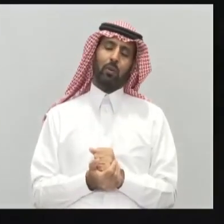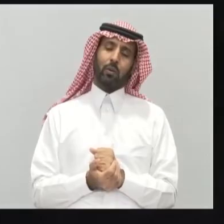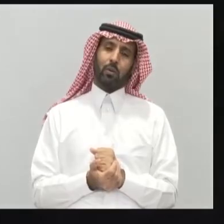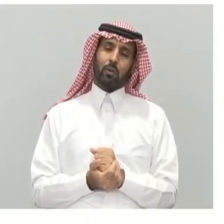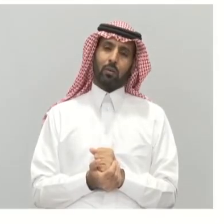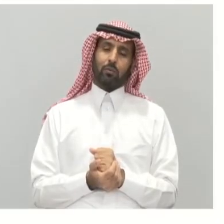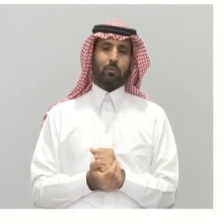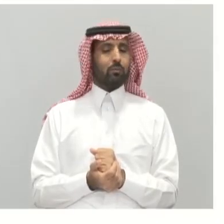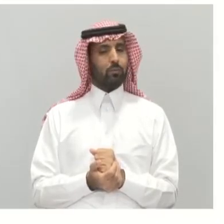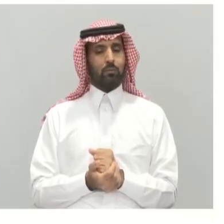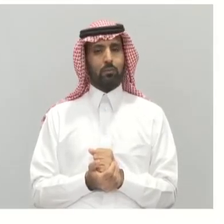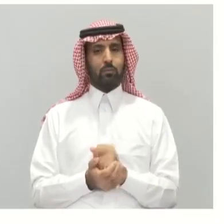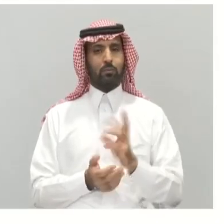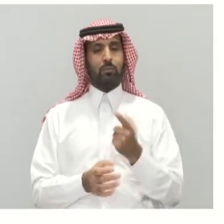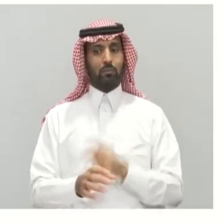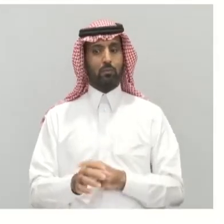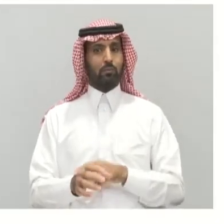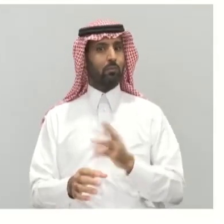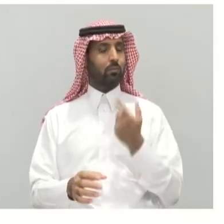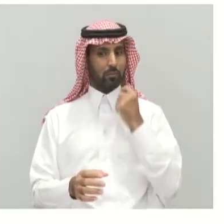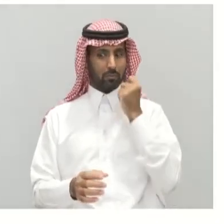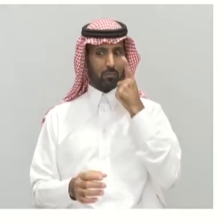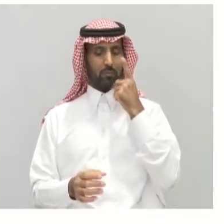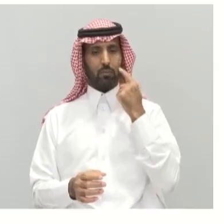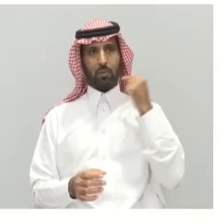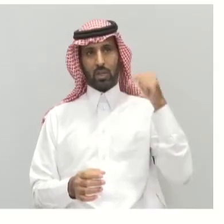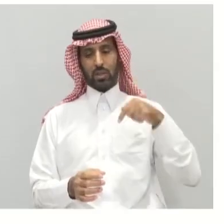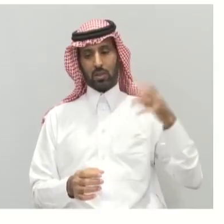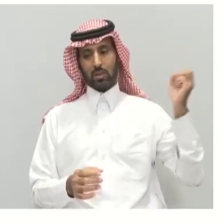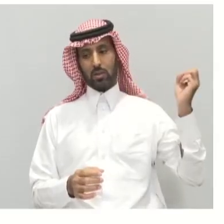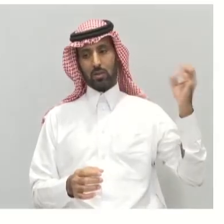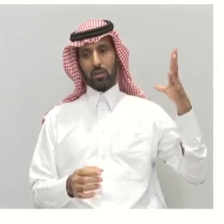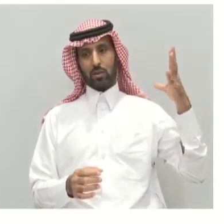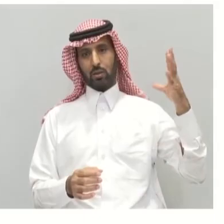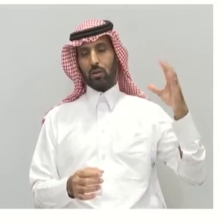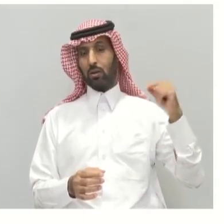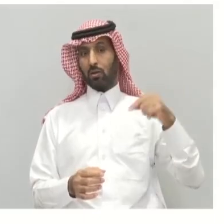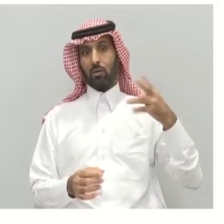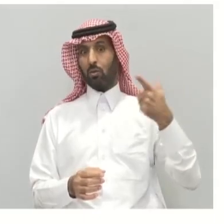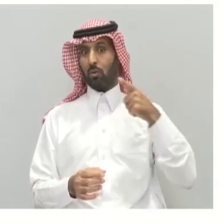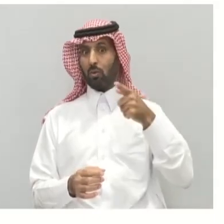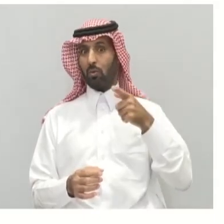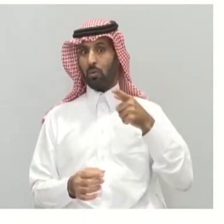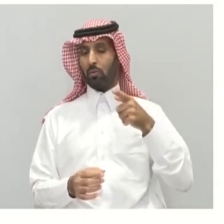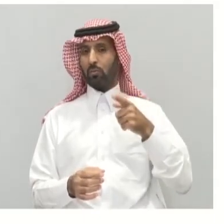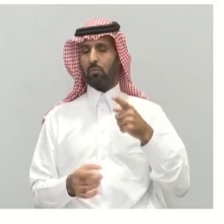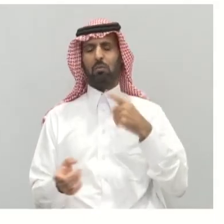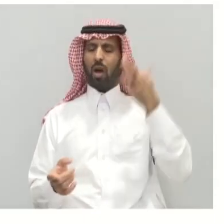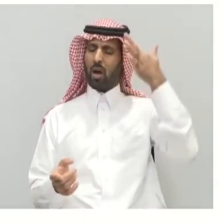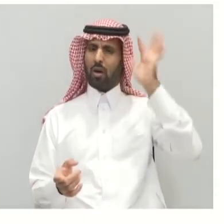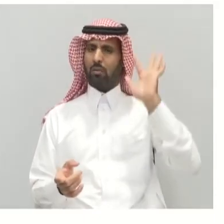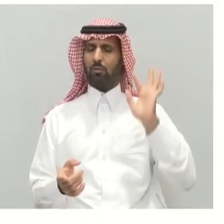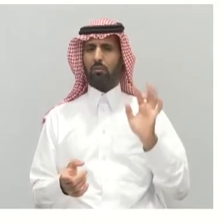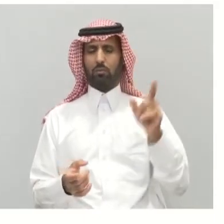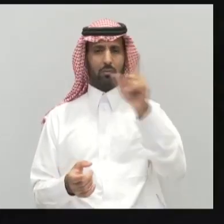okay? What time did you wake up this morning? So we're talking about this morning. You can ask other questions, not